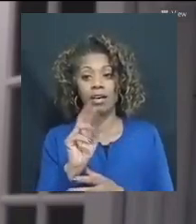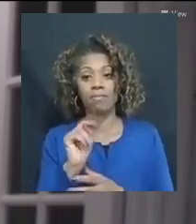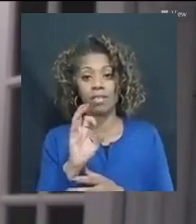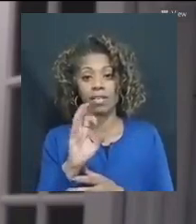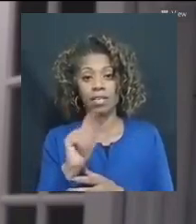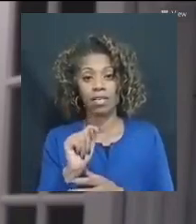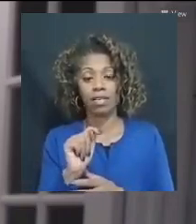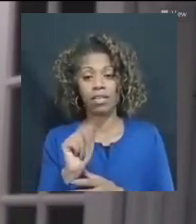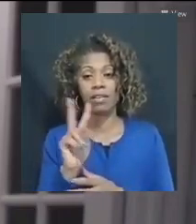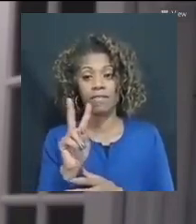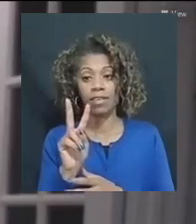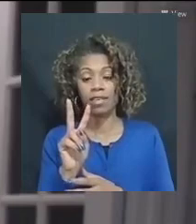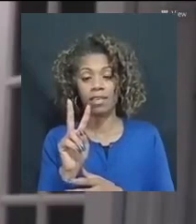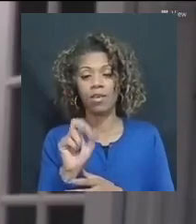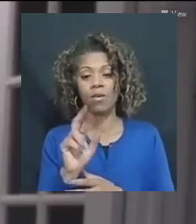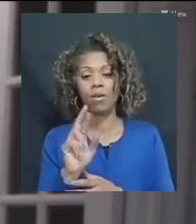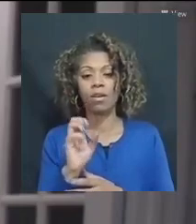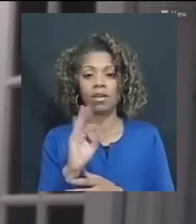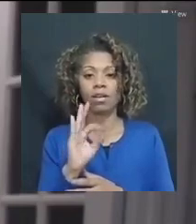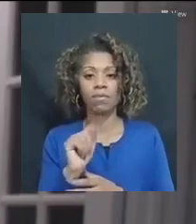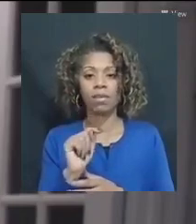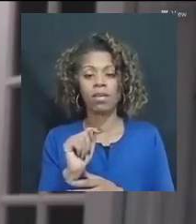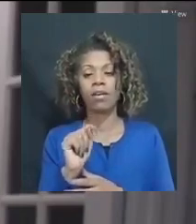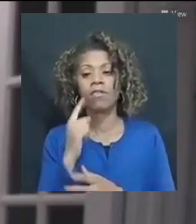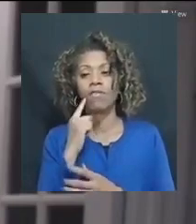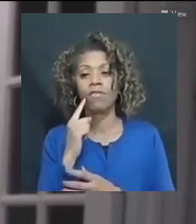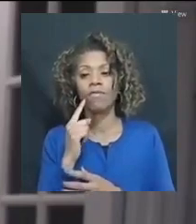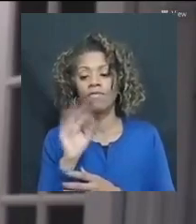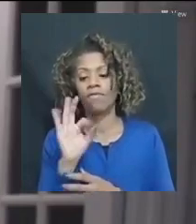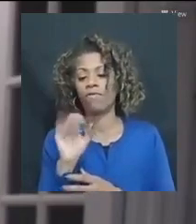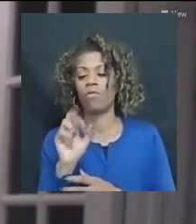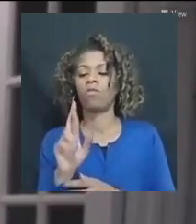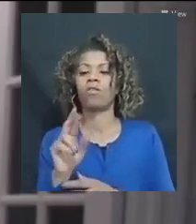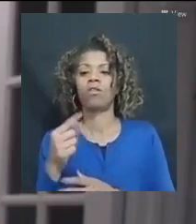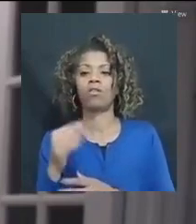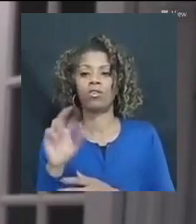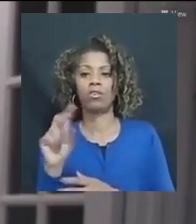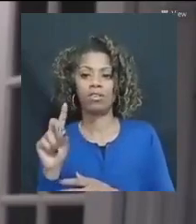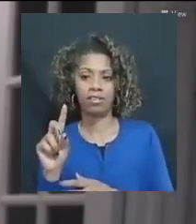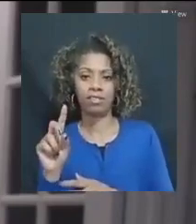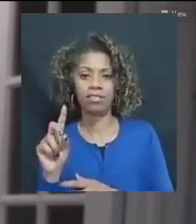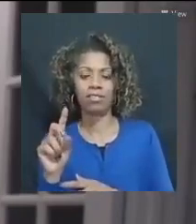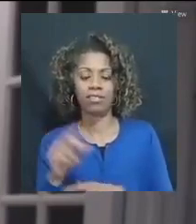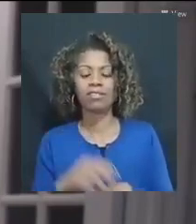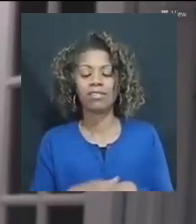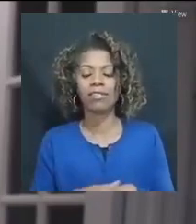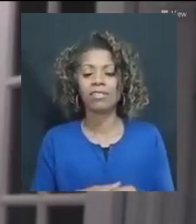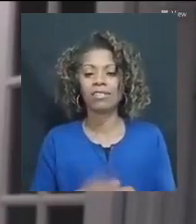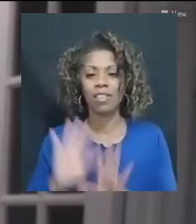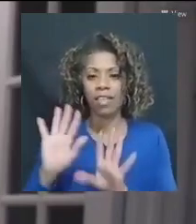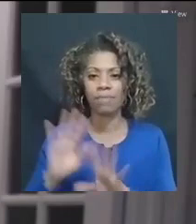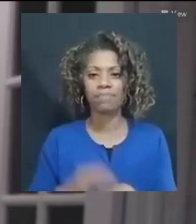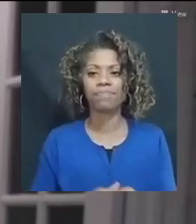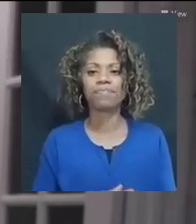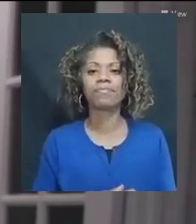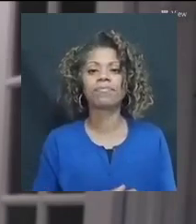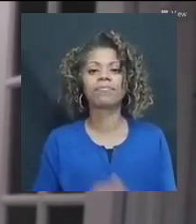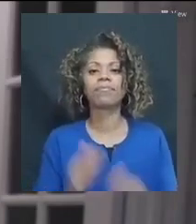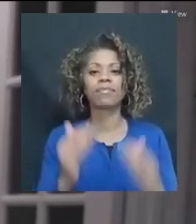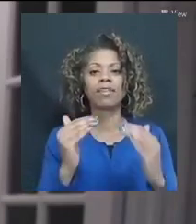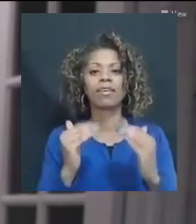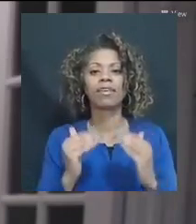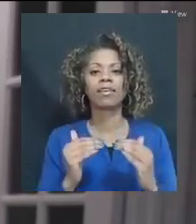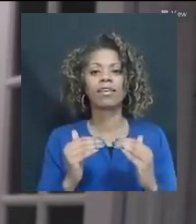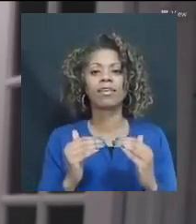ComsForGood. All right, a couple of other people I just need to thank very, very quickly. You know them and you admire them as I do. Stefan Lanfer, the former network board chair, he